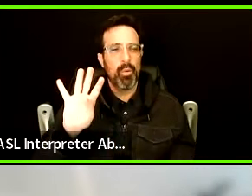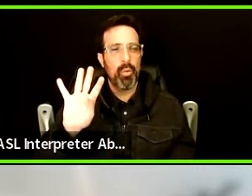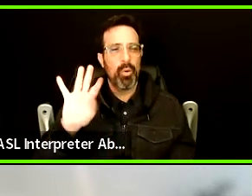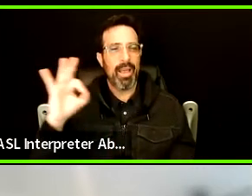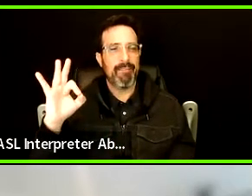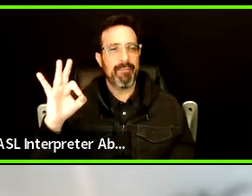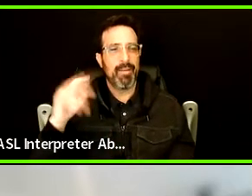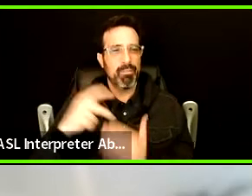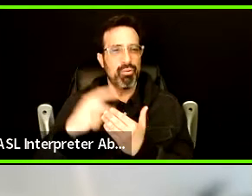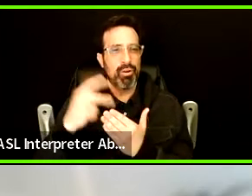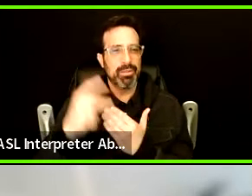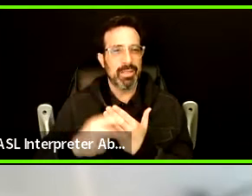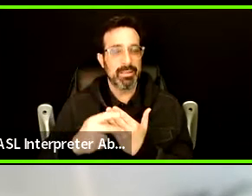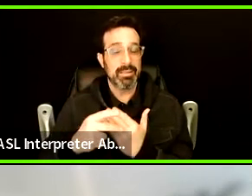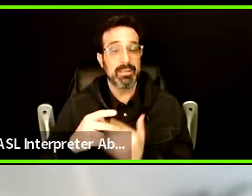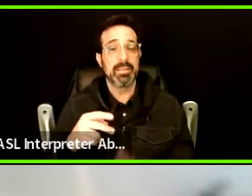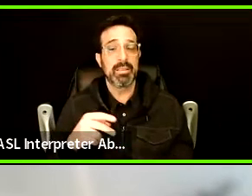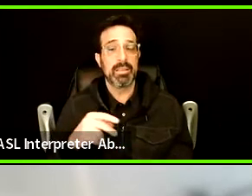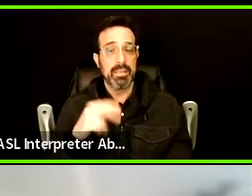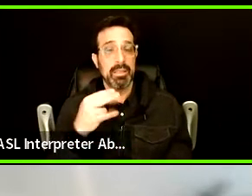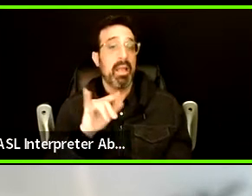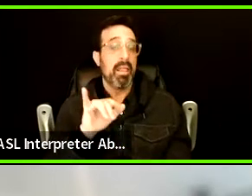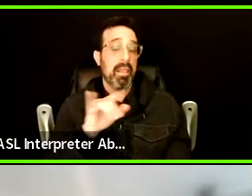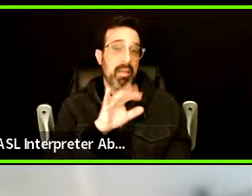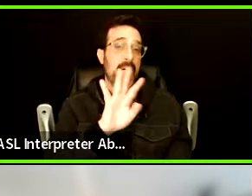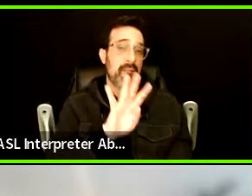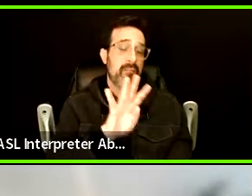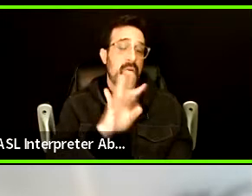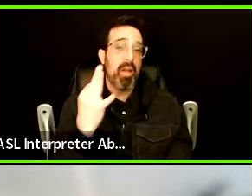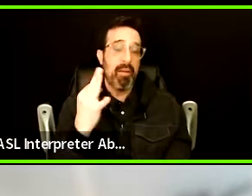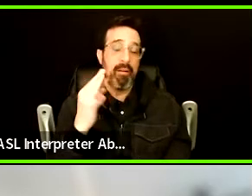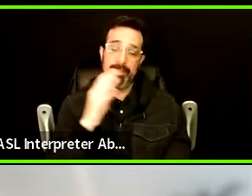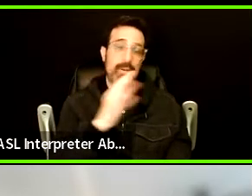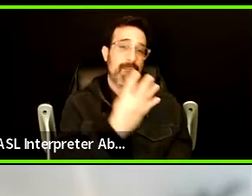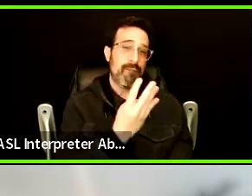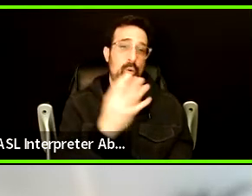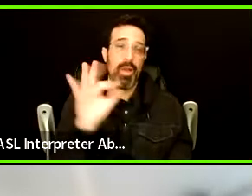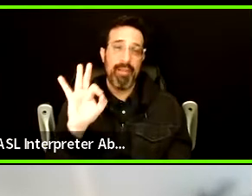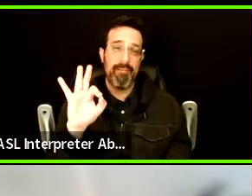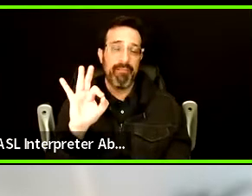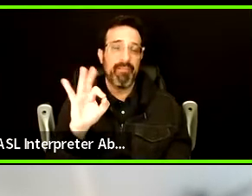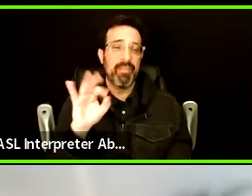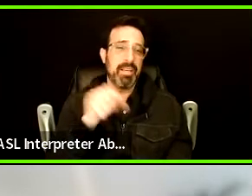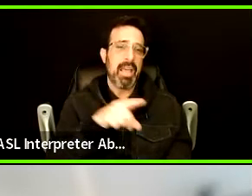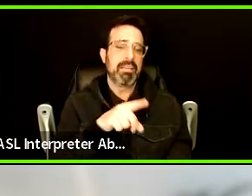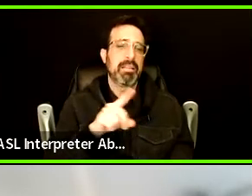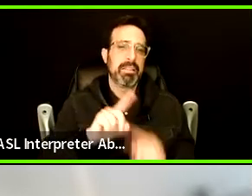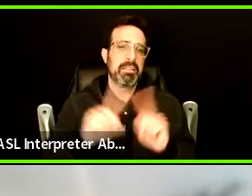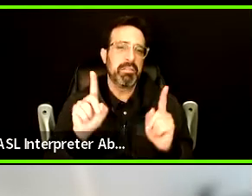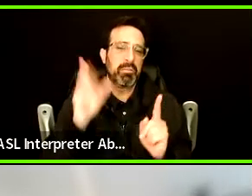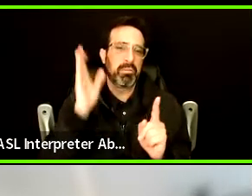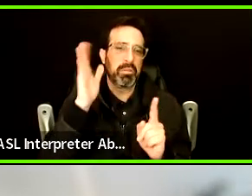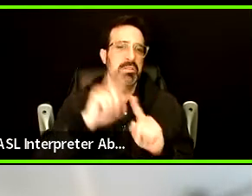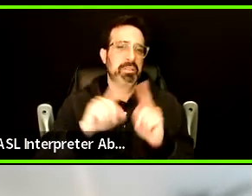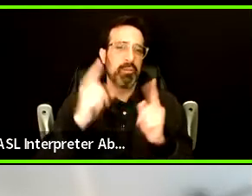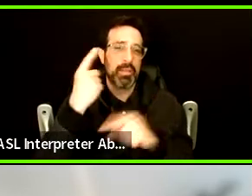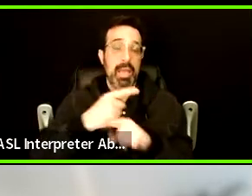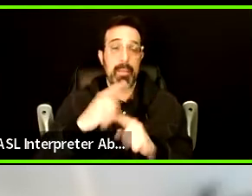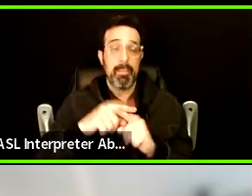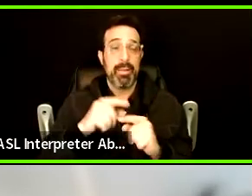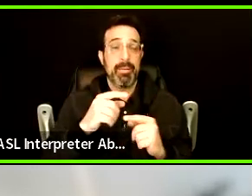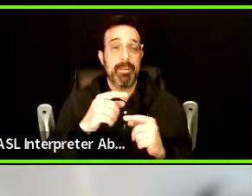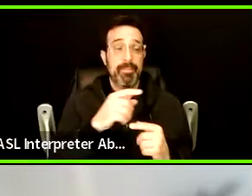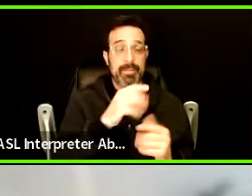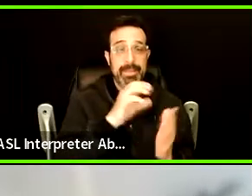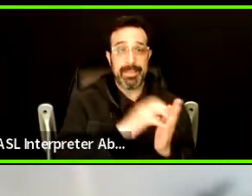question. And 4F could certainly be a separate presentation for a separate day. But essentially, Section 106 dovetails with